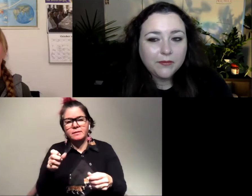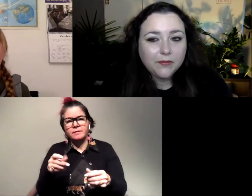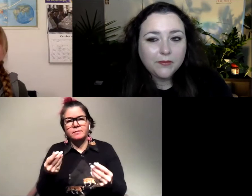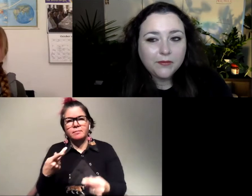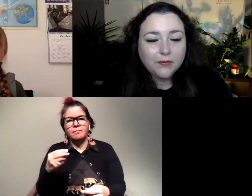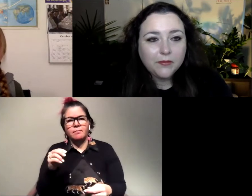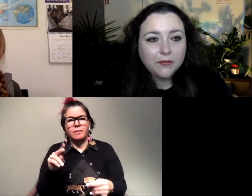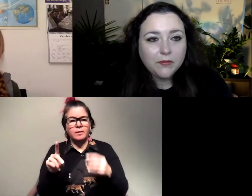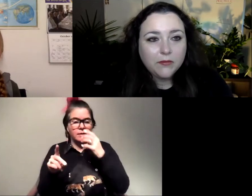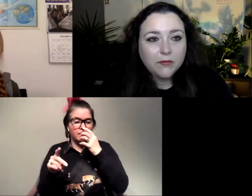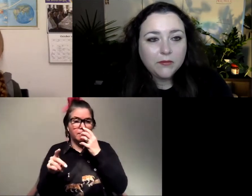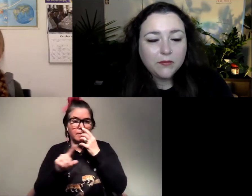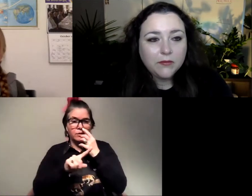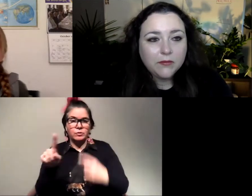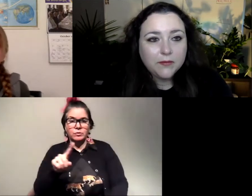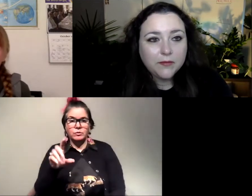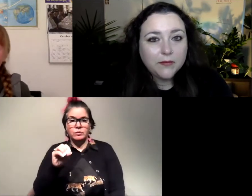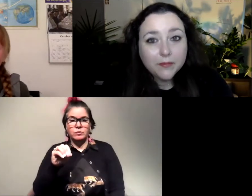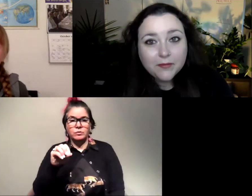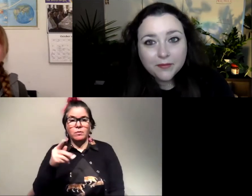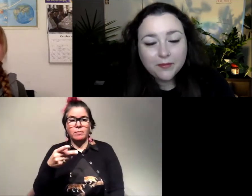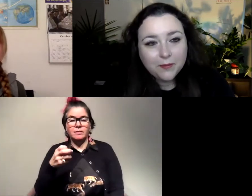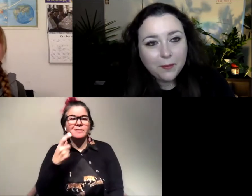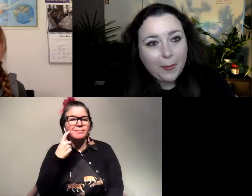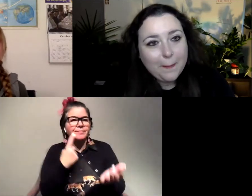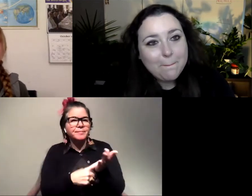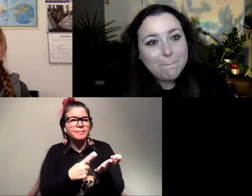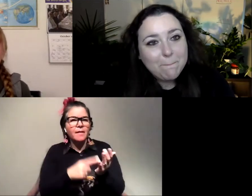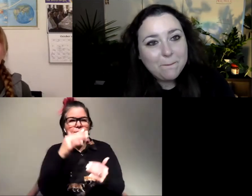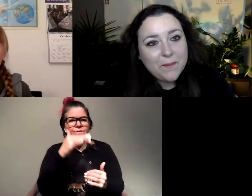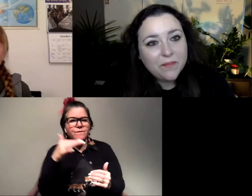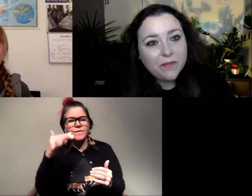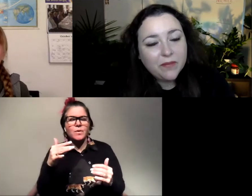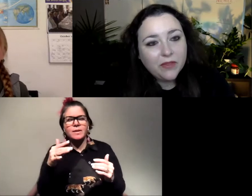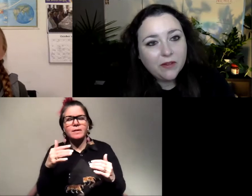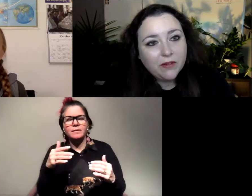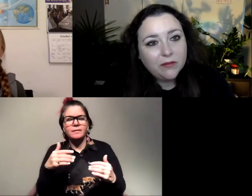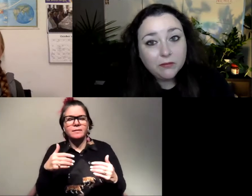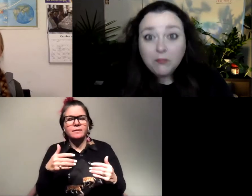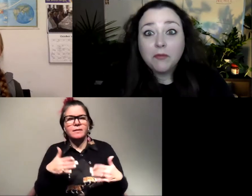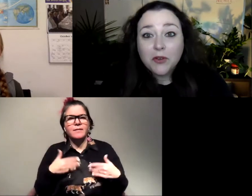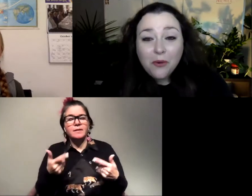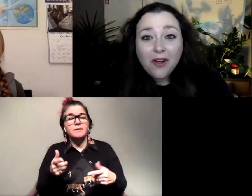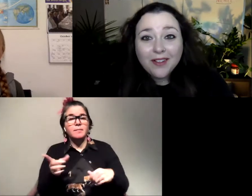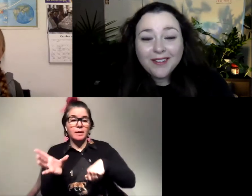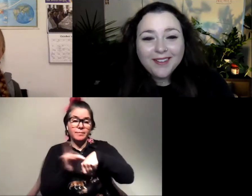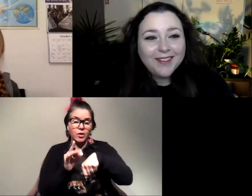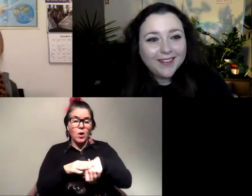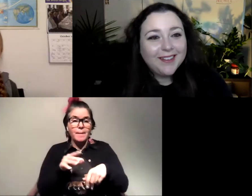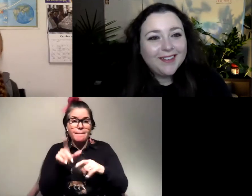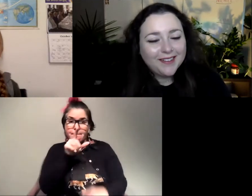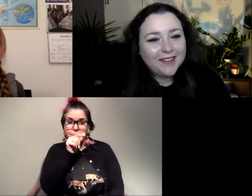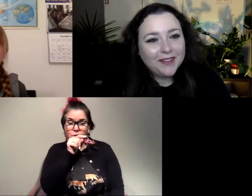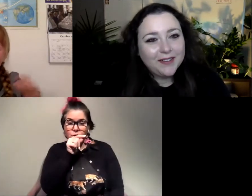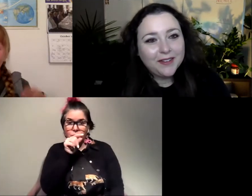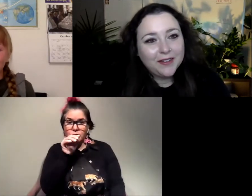For zooplankton that we were just talking about, they'll sometimes travel on birds, which I've always thought is really interesting.